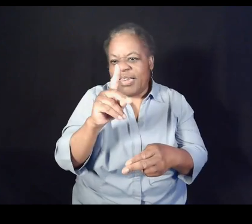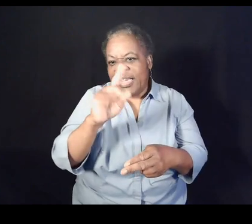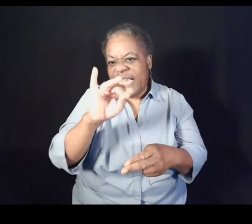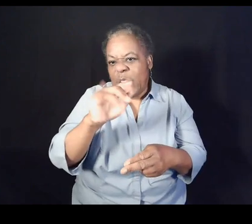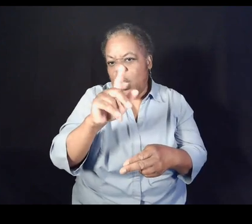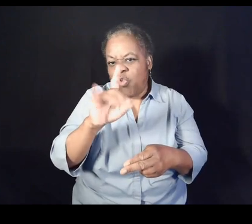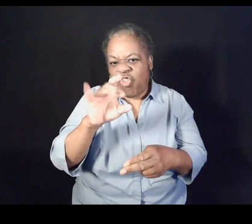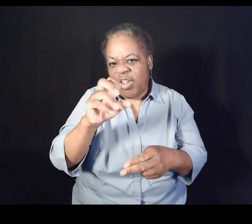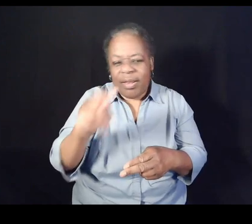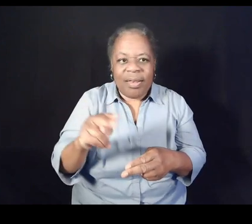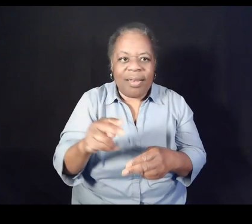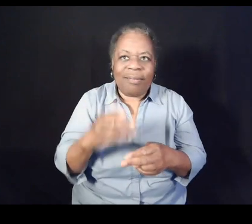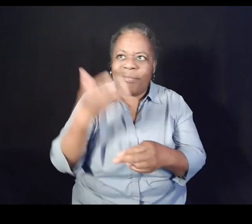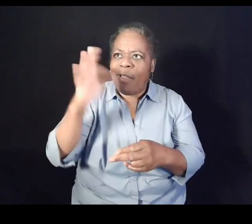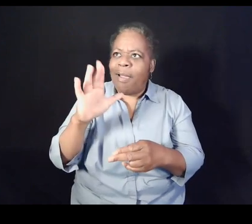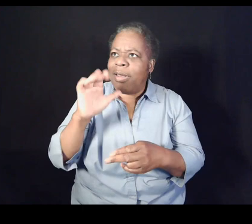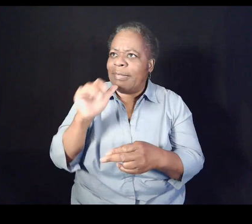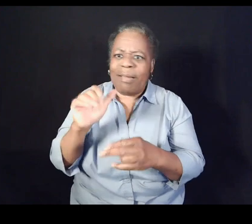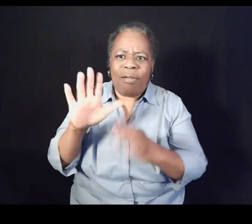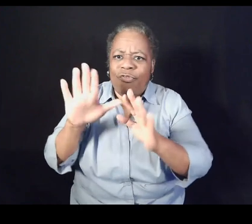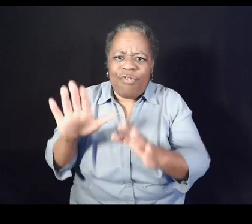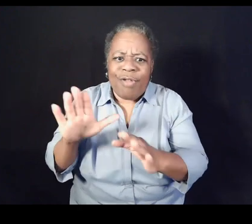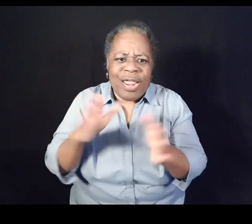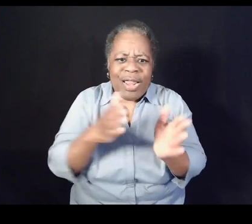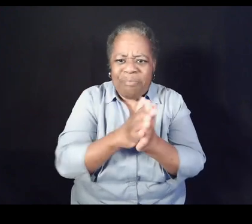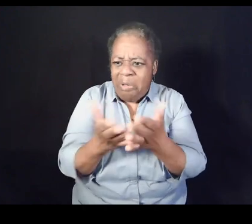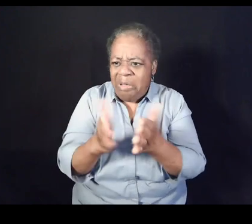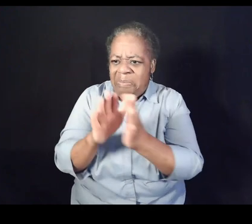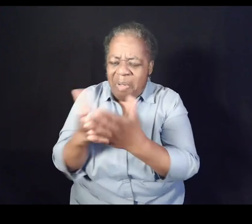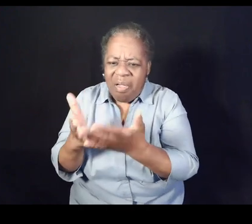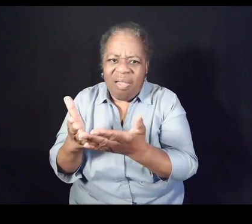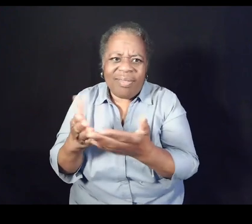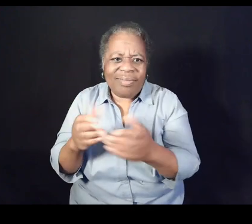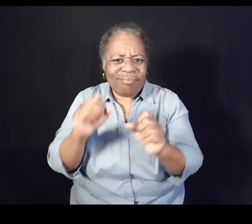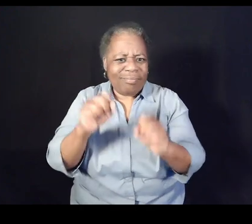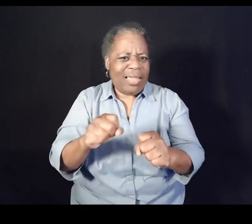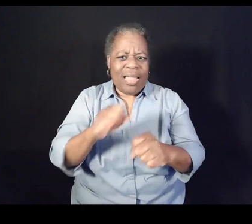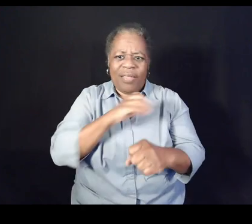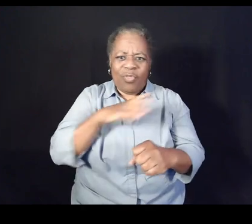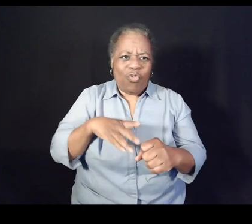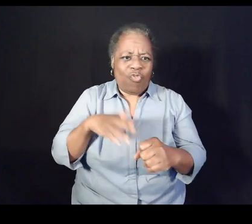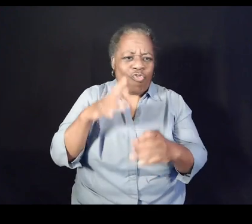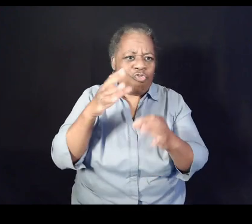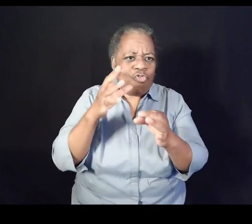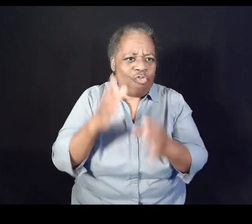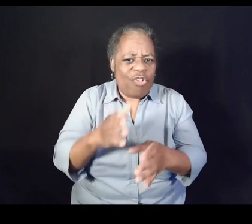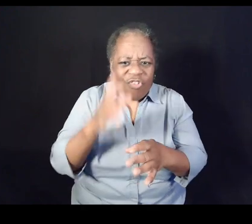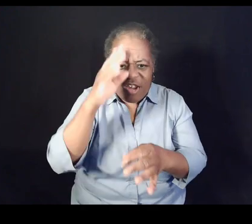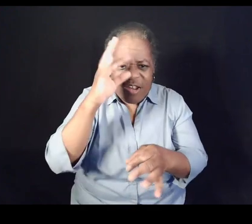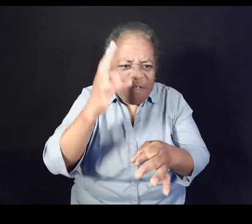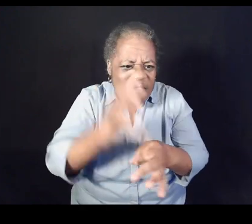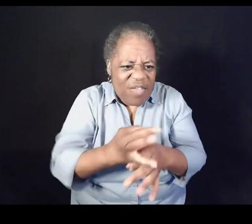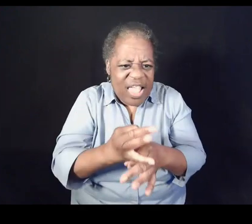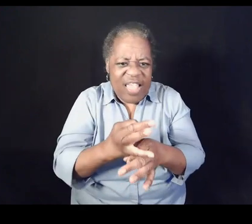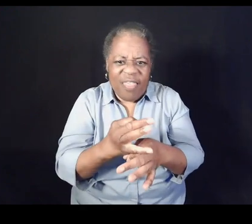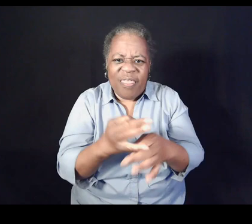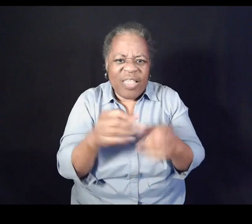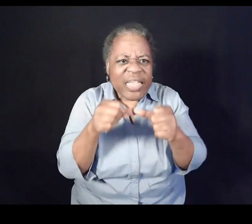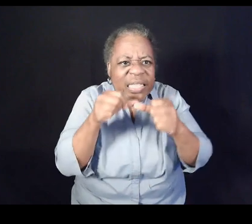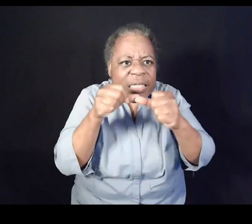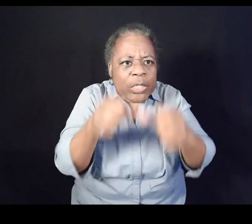God is Not Great. Could the Christian faith withstand the critique of science and reason?